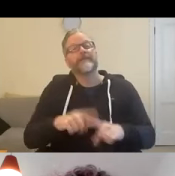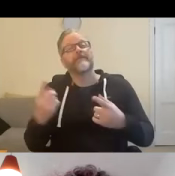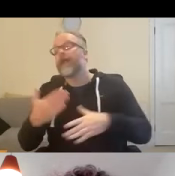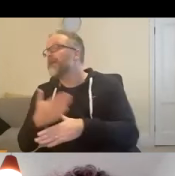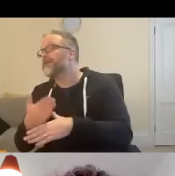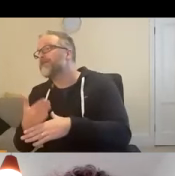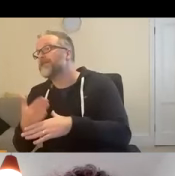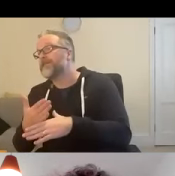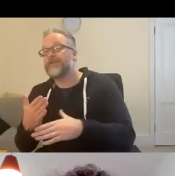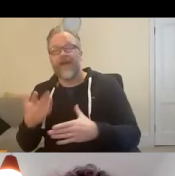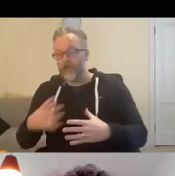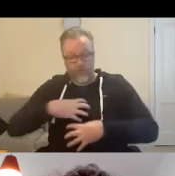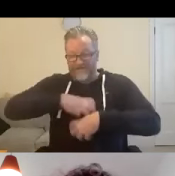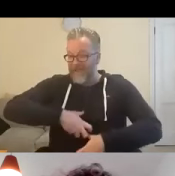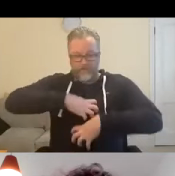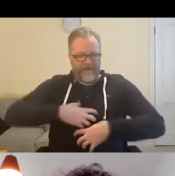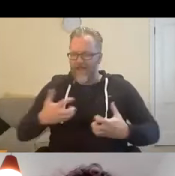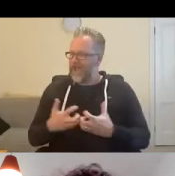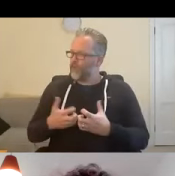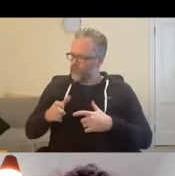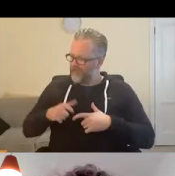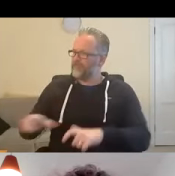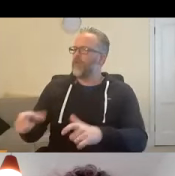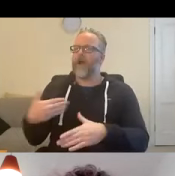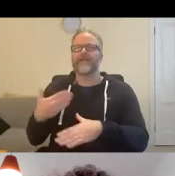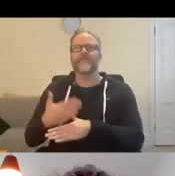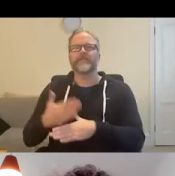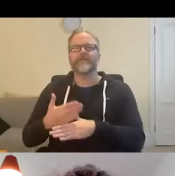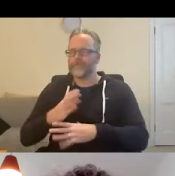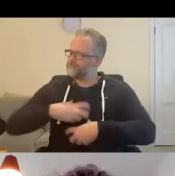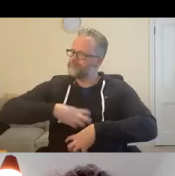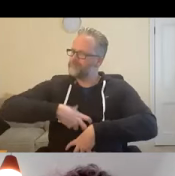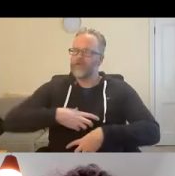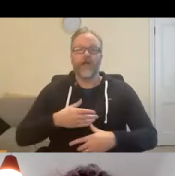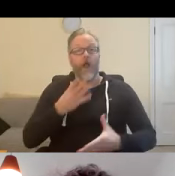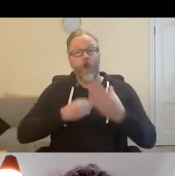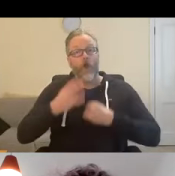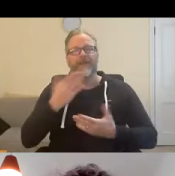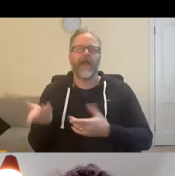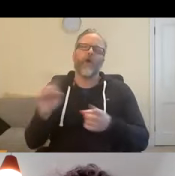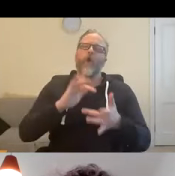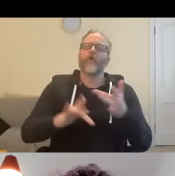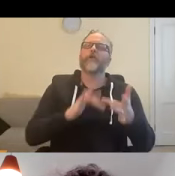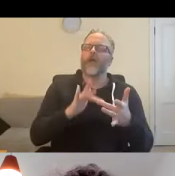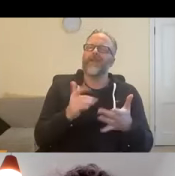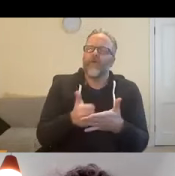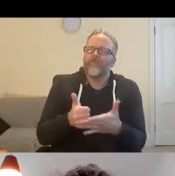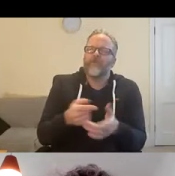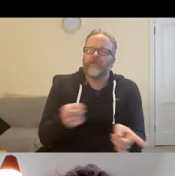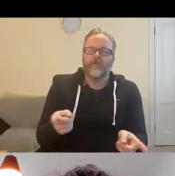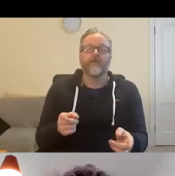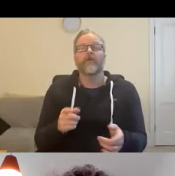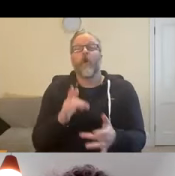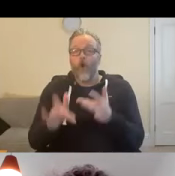but have had to adapt how they're doing them. And obviously learning has moved online for lots of young people, which for many has been